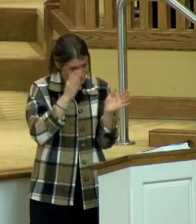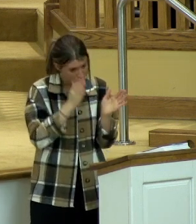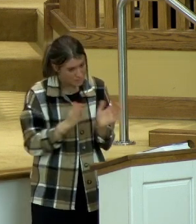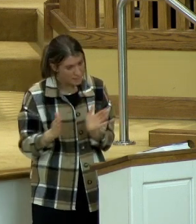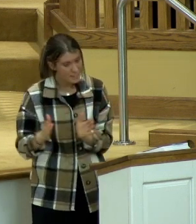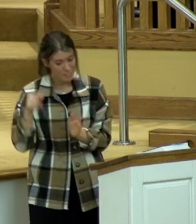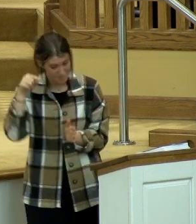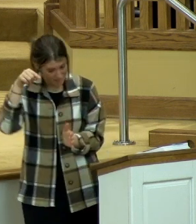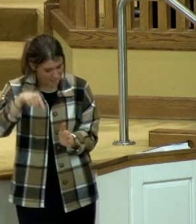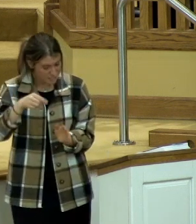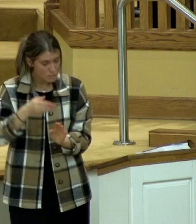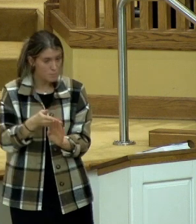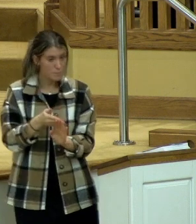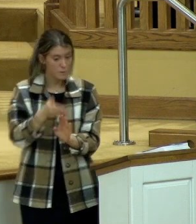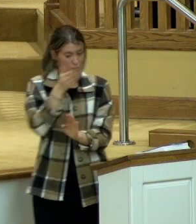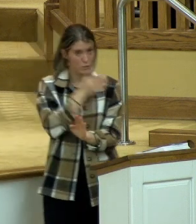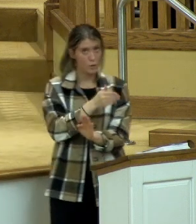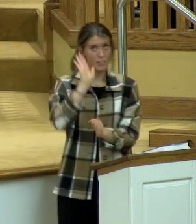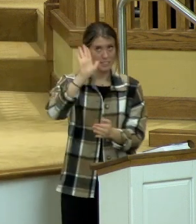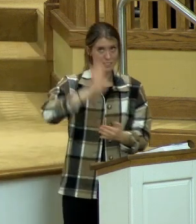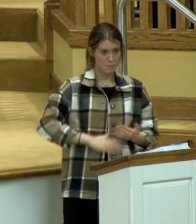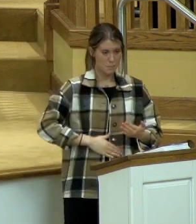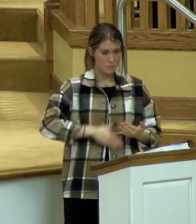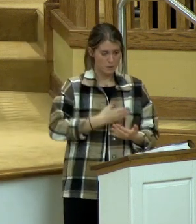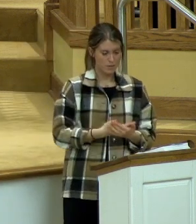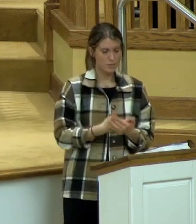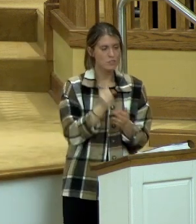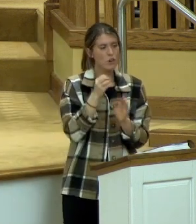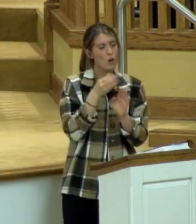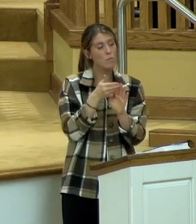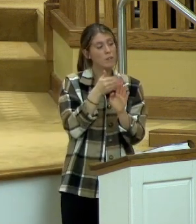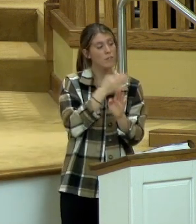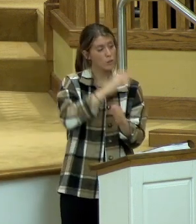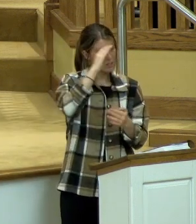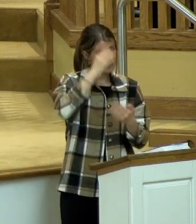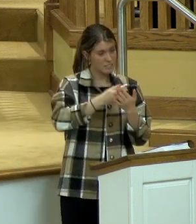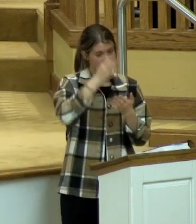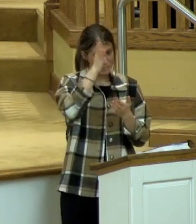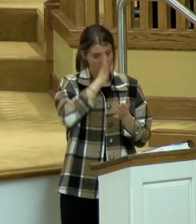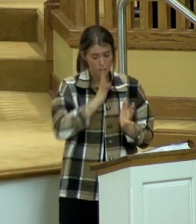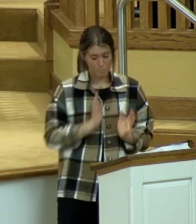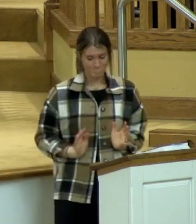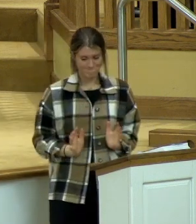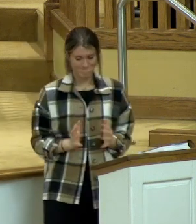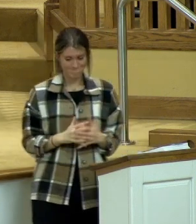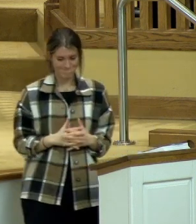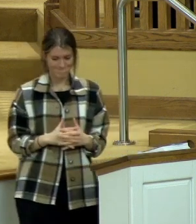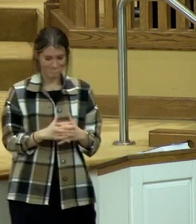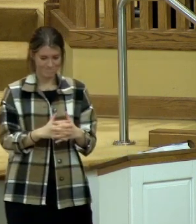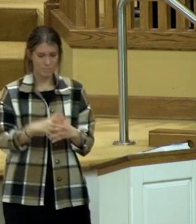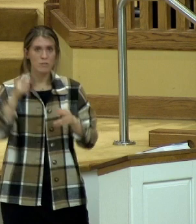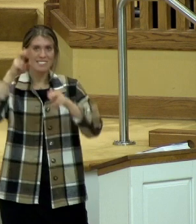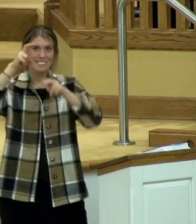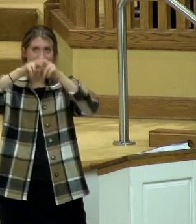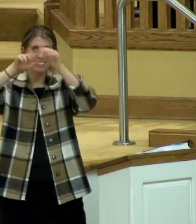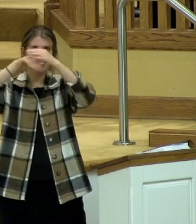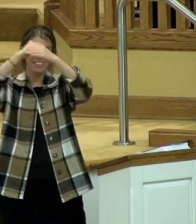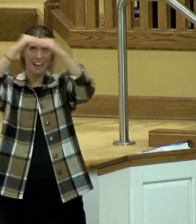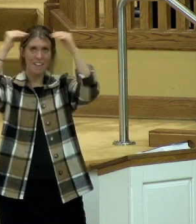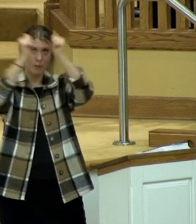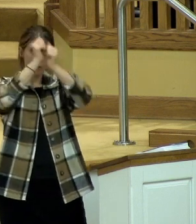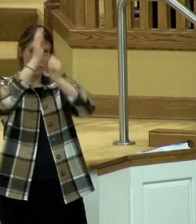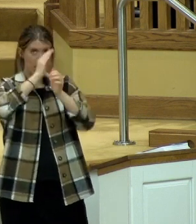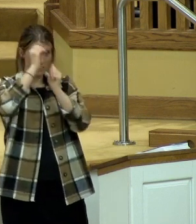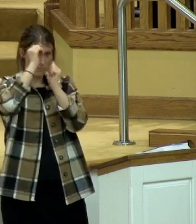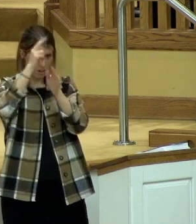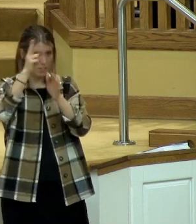birth. Think about this. Before the Son of God was conceived in Mary, he was sitting in heaven with God the Father